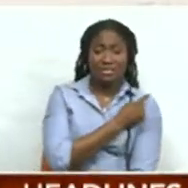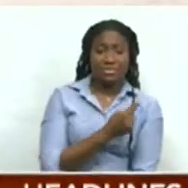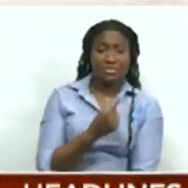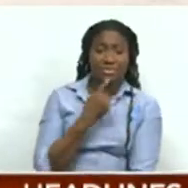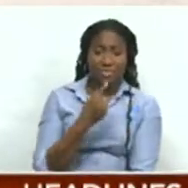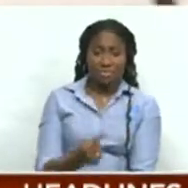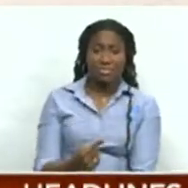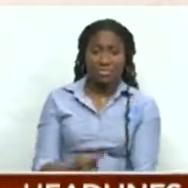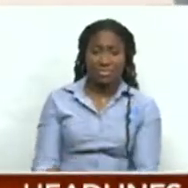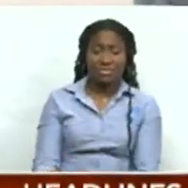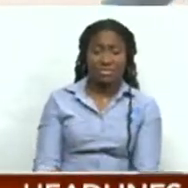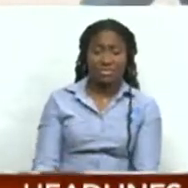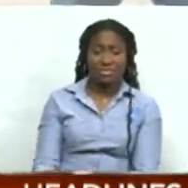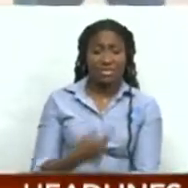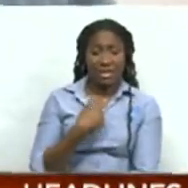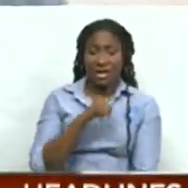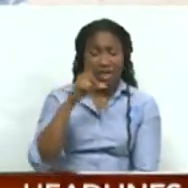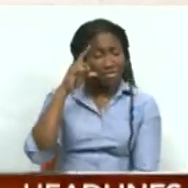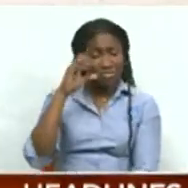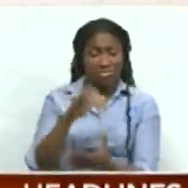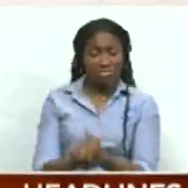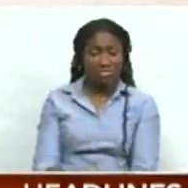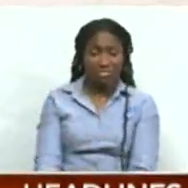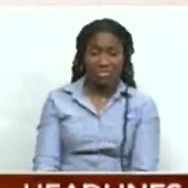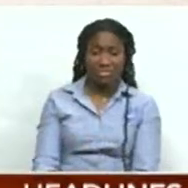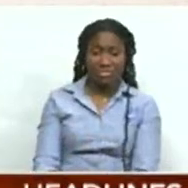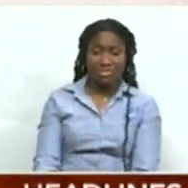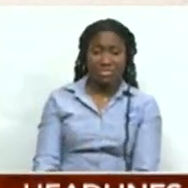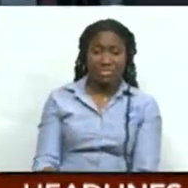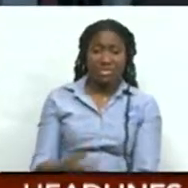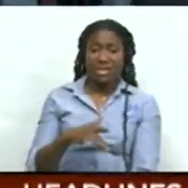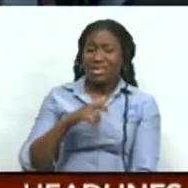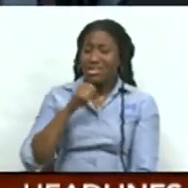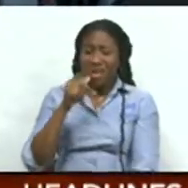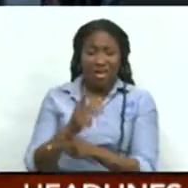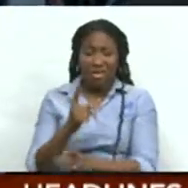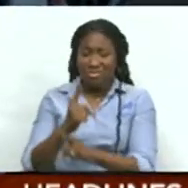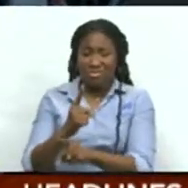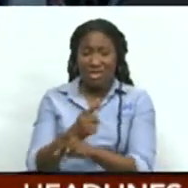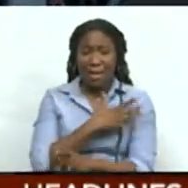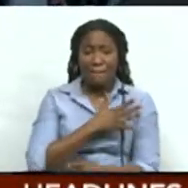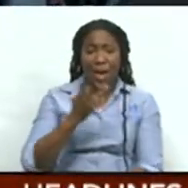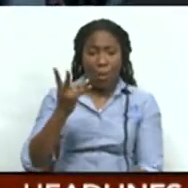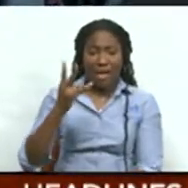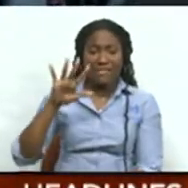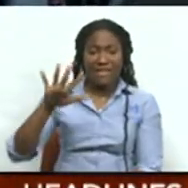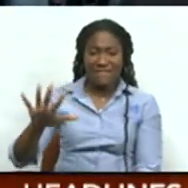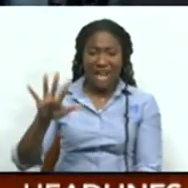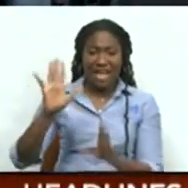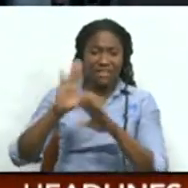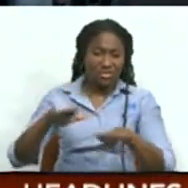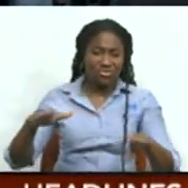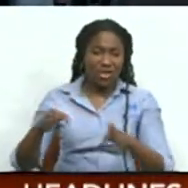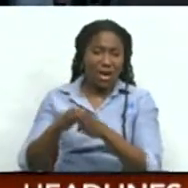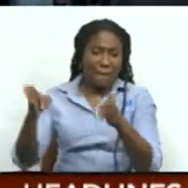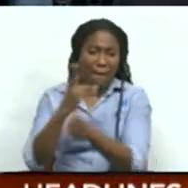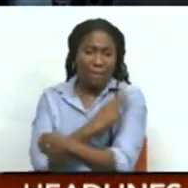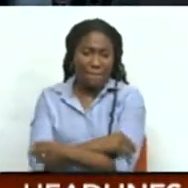in them. So them careless. My wife had 5 kids in the public healthcare system, and